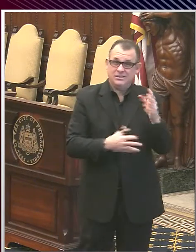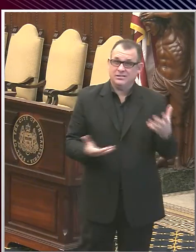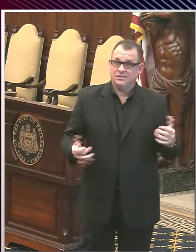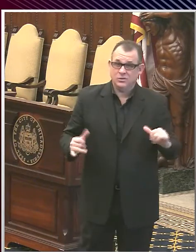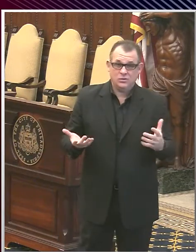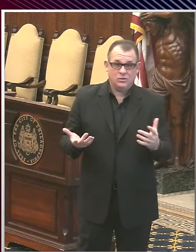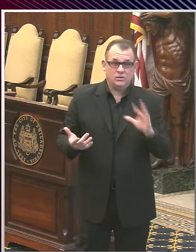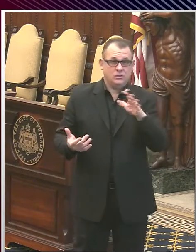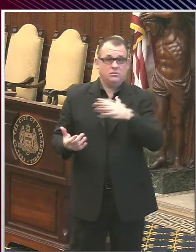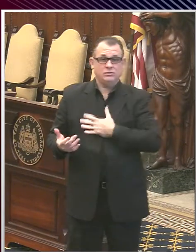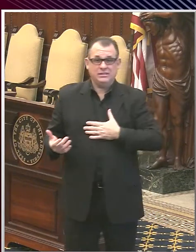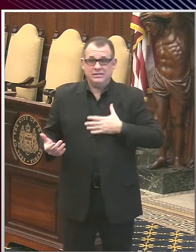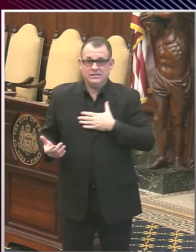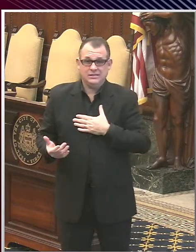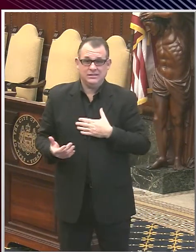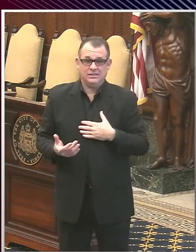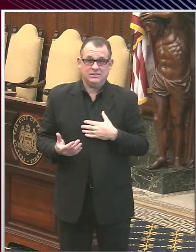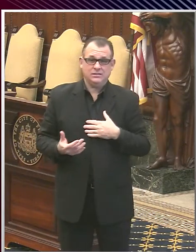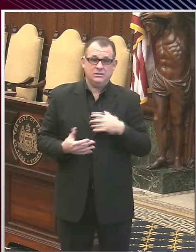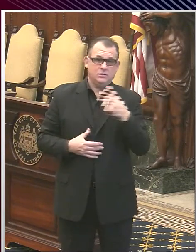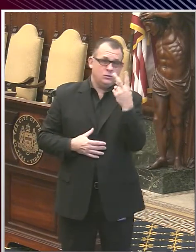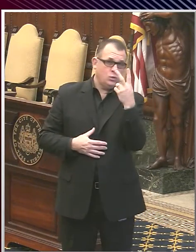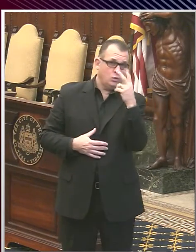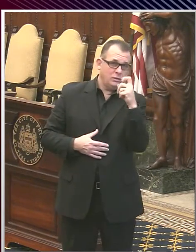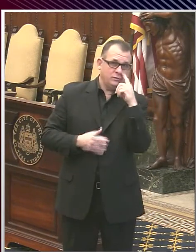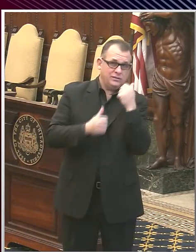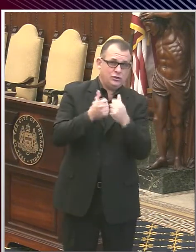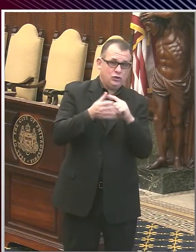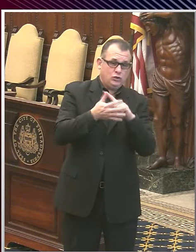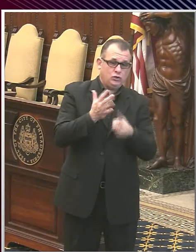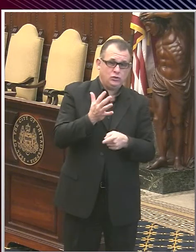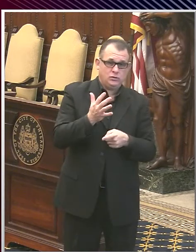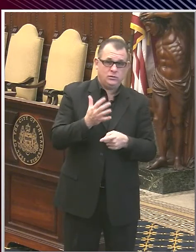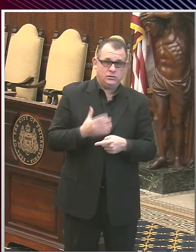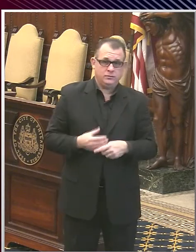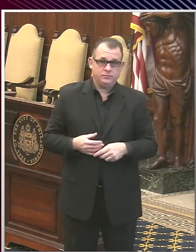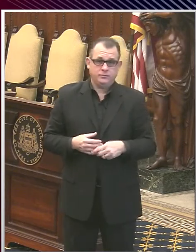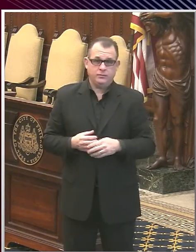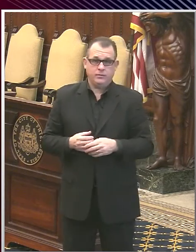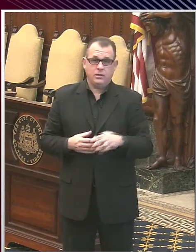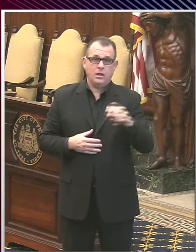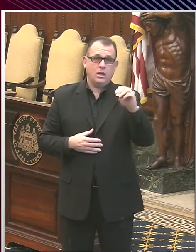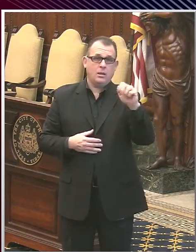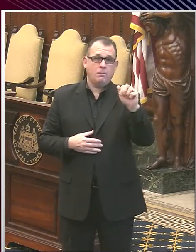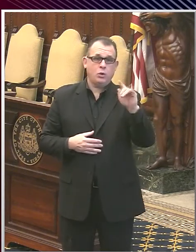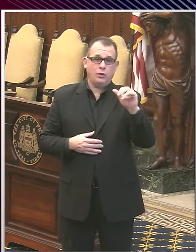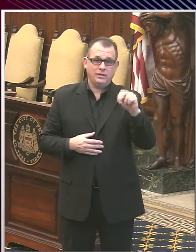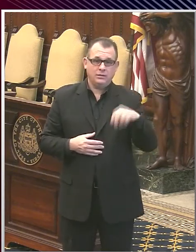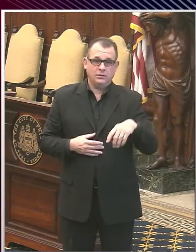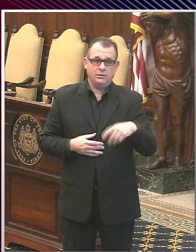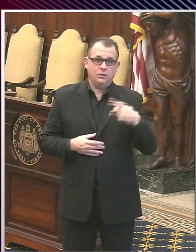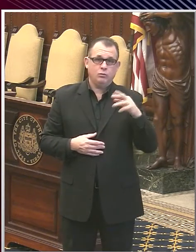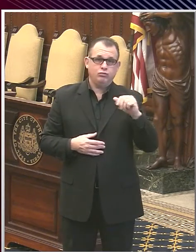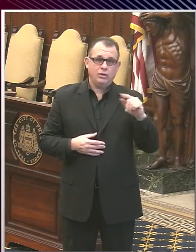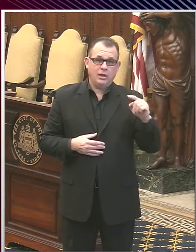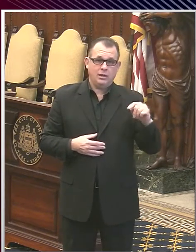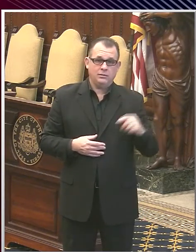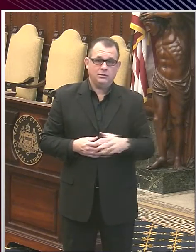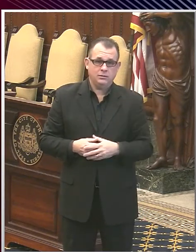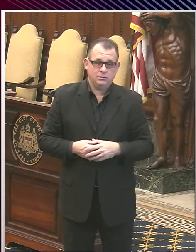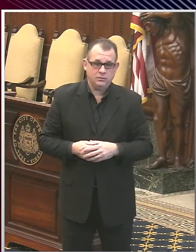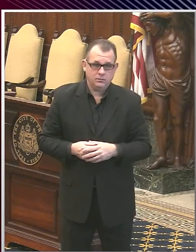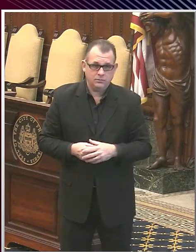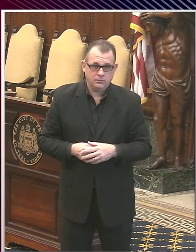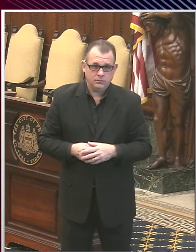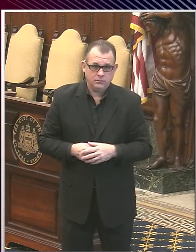hands raised. So we're going to ask you to keep it to 2 questions. Martin Pratt of Philly YBN, you're up.